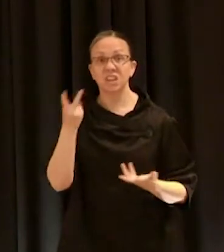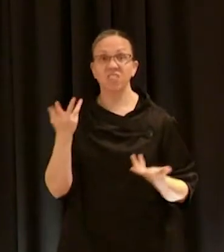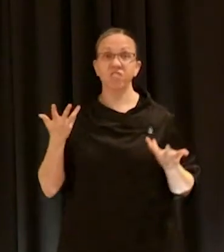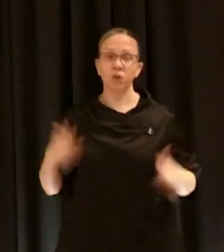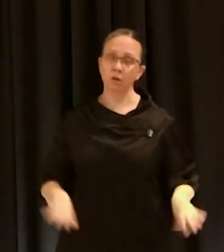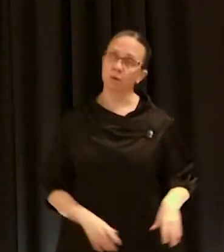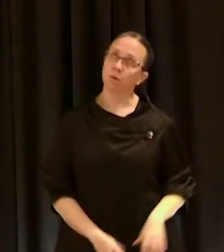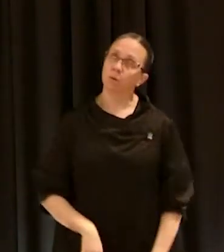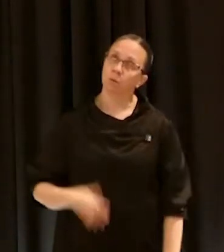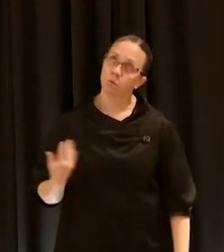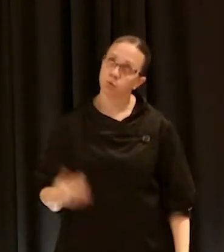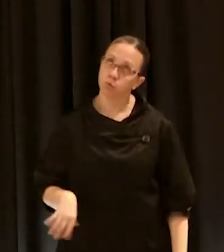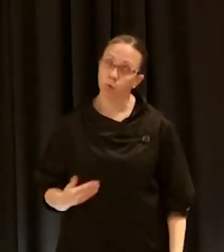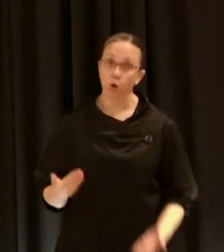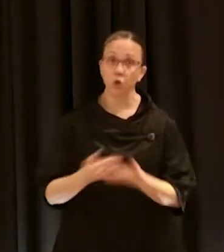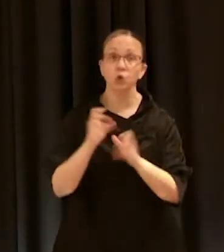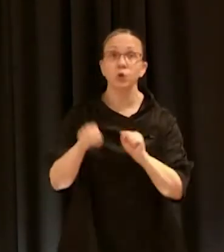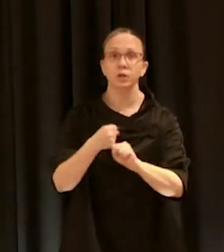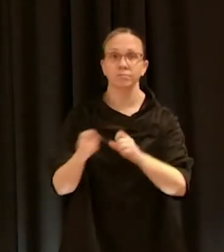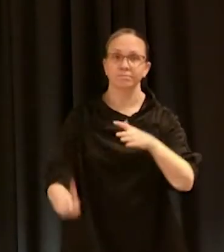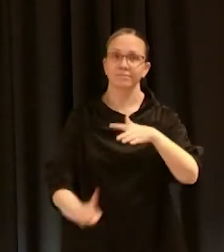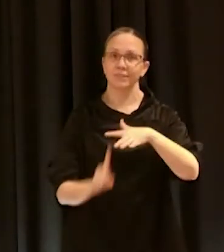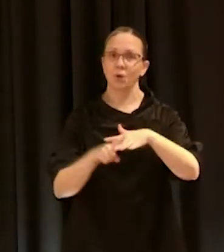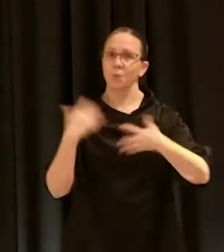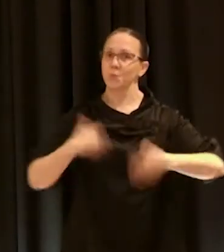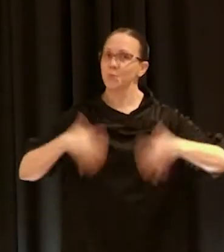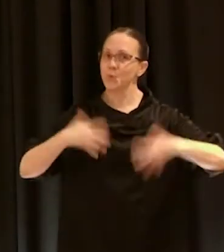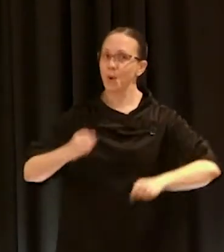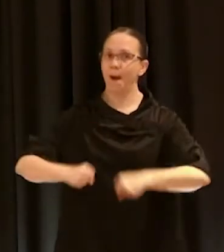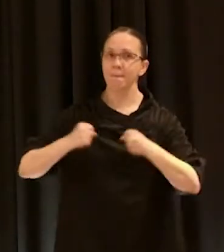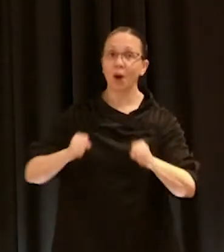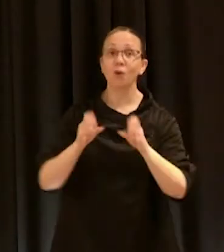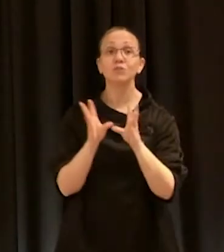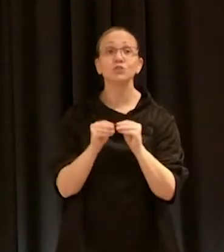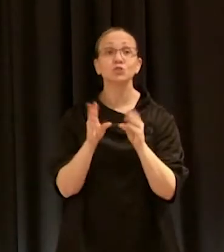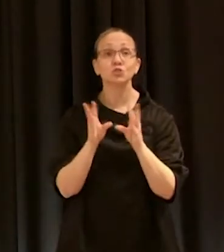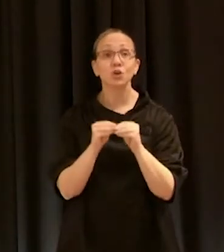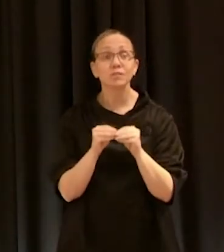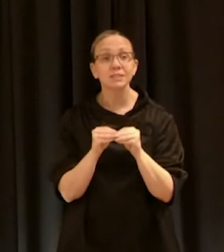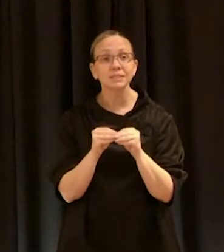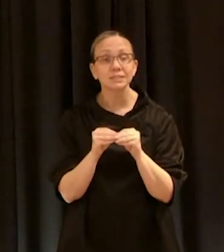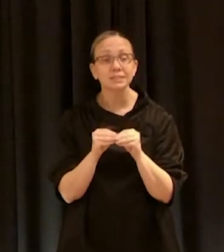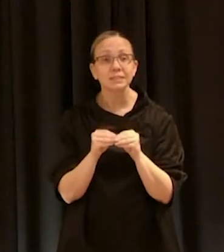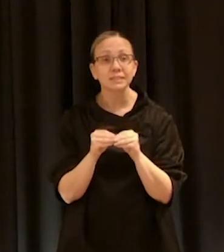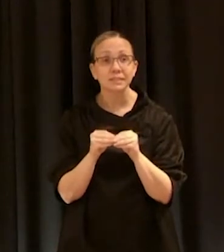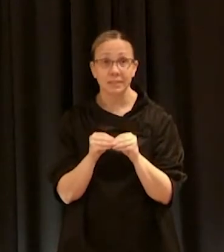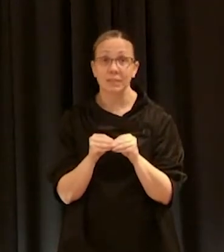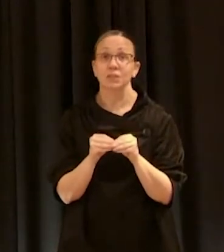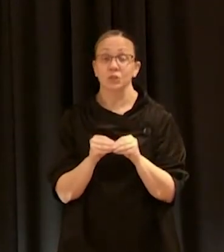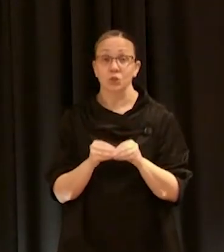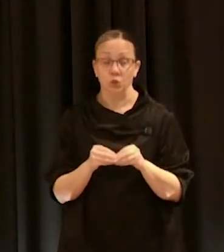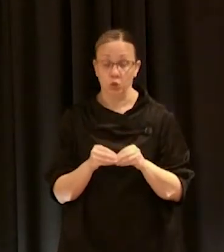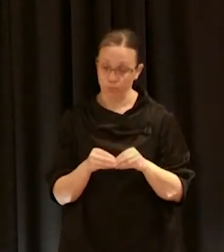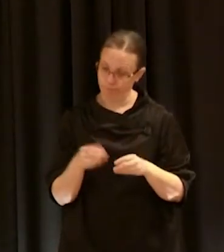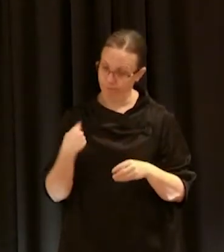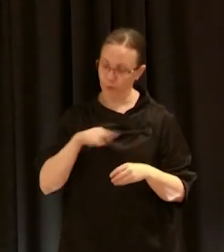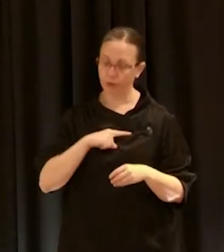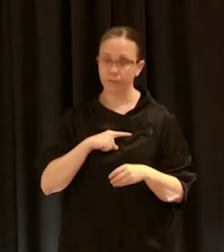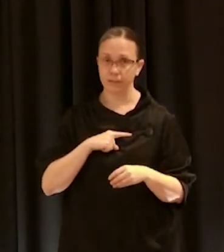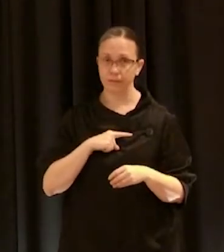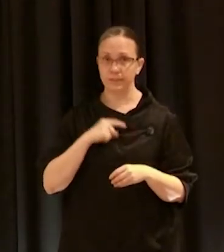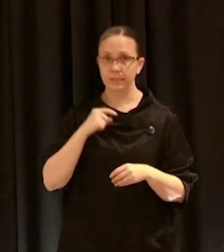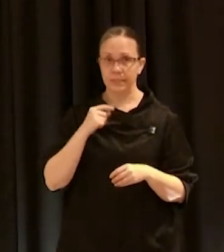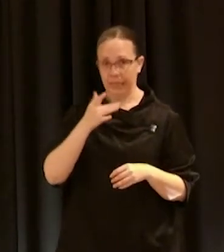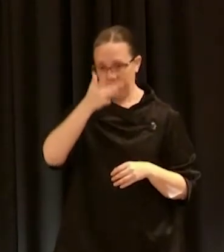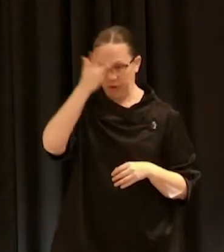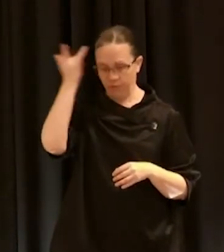of the way, and that a new year comes in, that's going to be a powerful service. And so we're going to have to get to the place where we